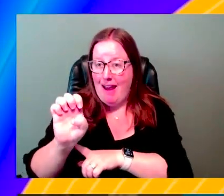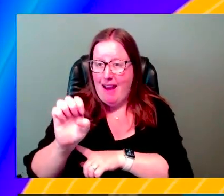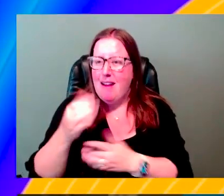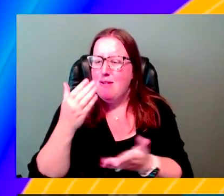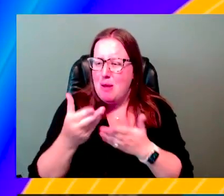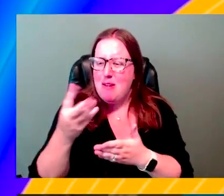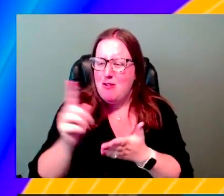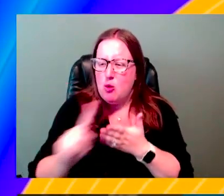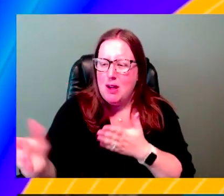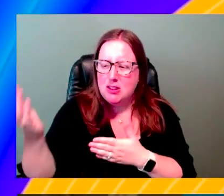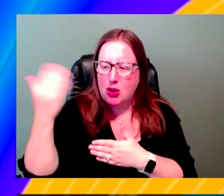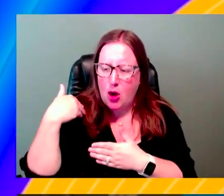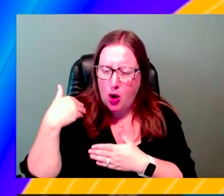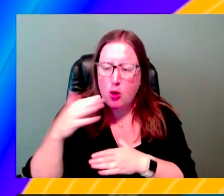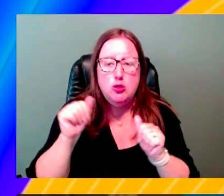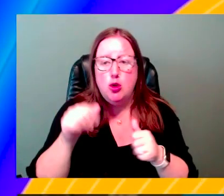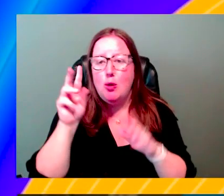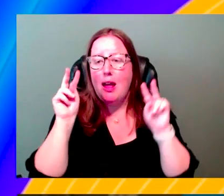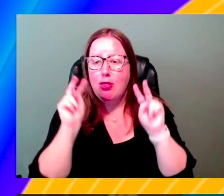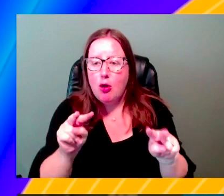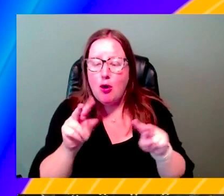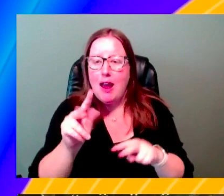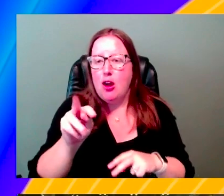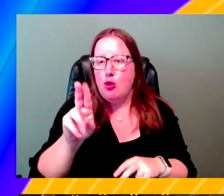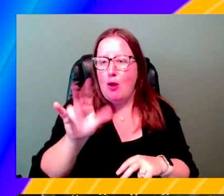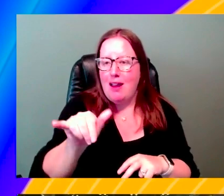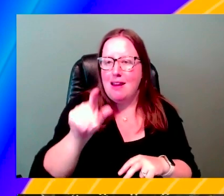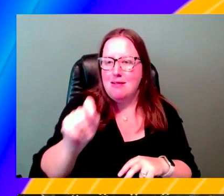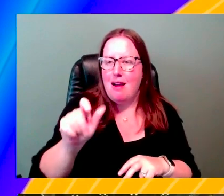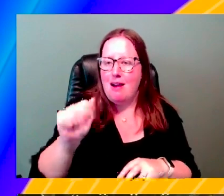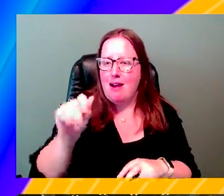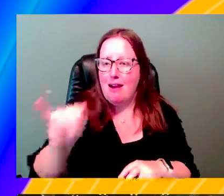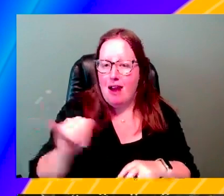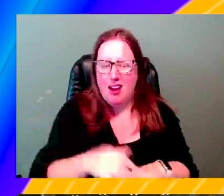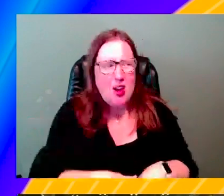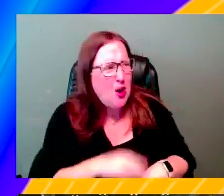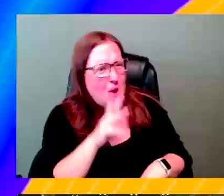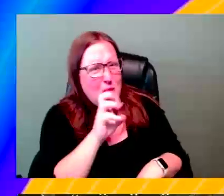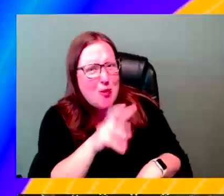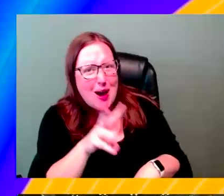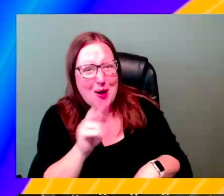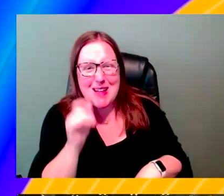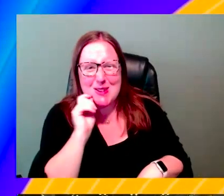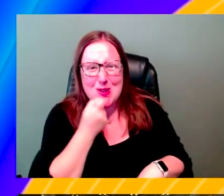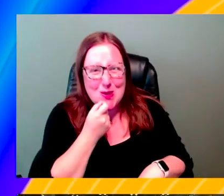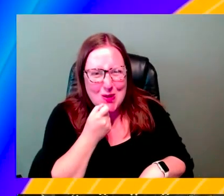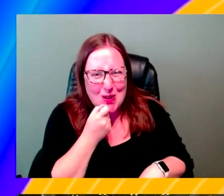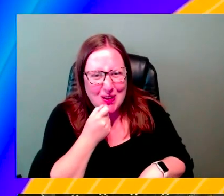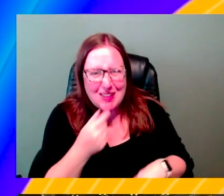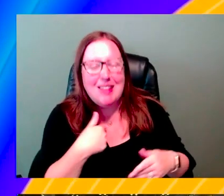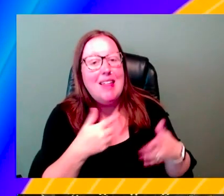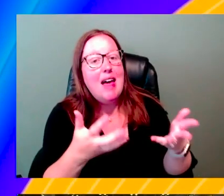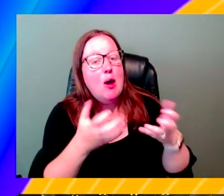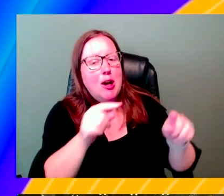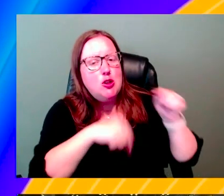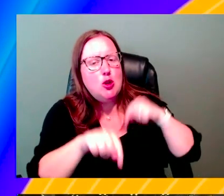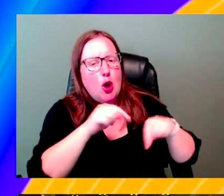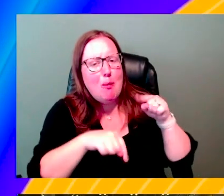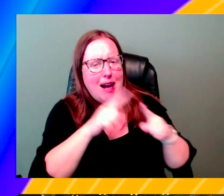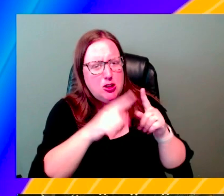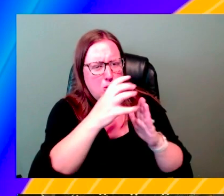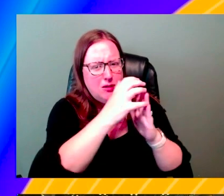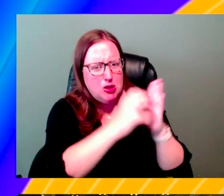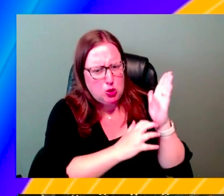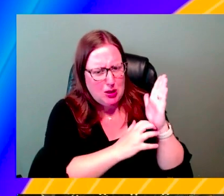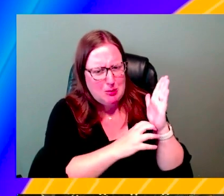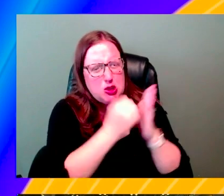everyone can check it out at Krikey.ai. Wow, this is so cool. Okay, I want to go back to the script. So can